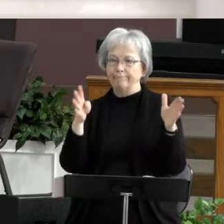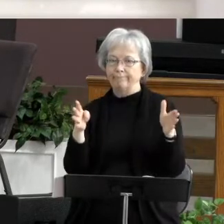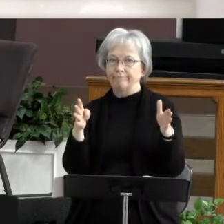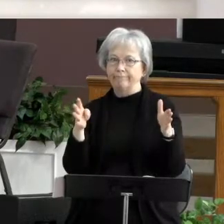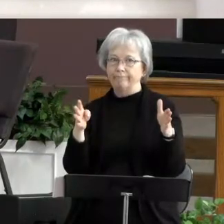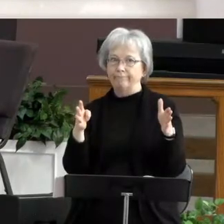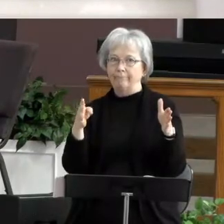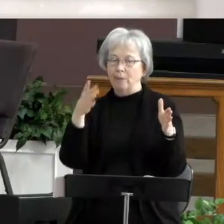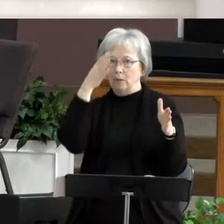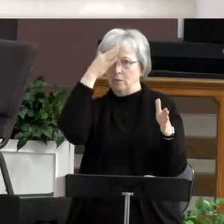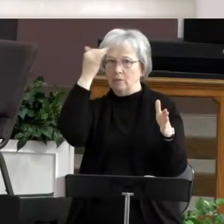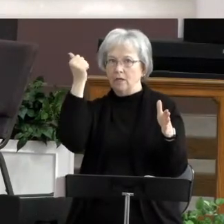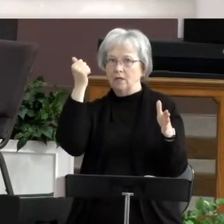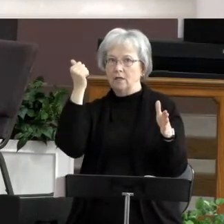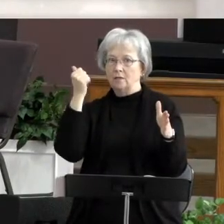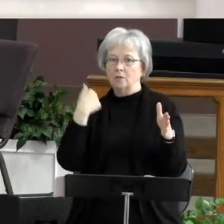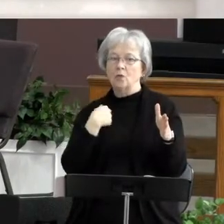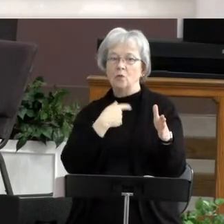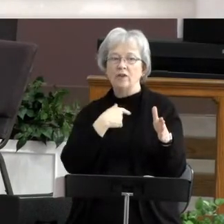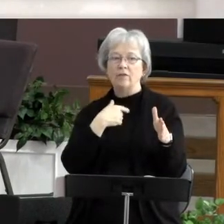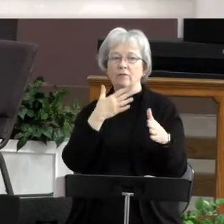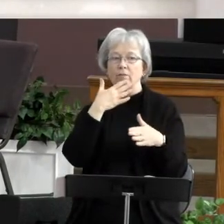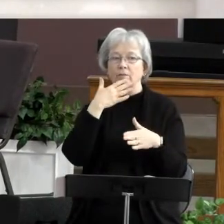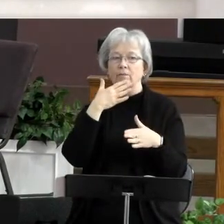because we've become so comfortable within them.